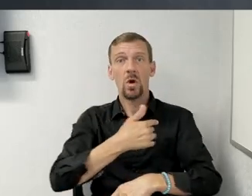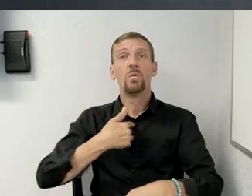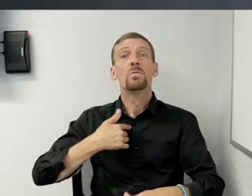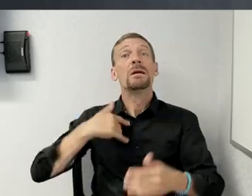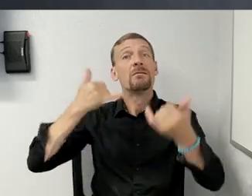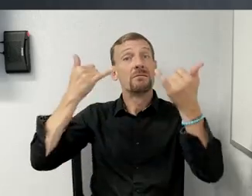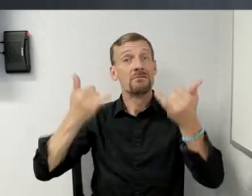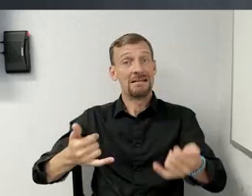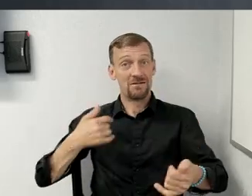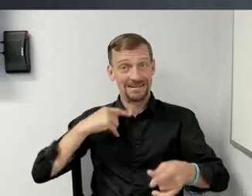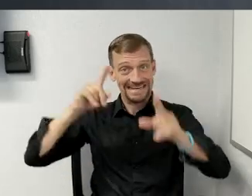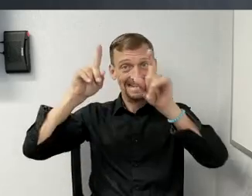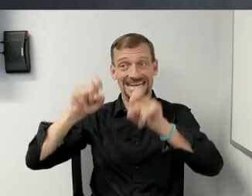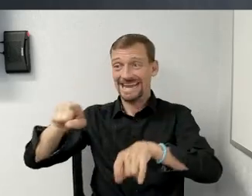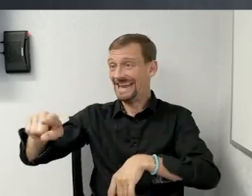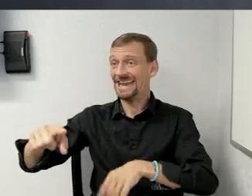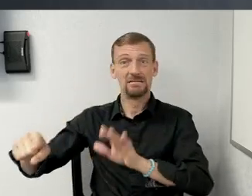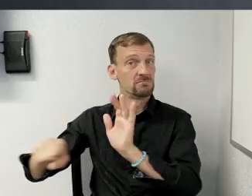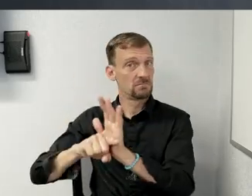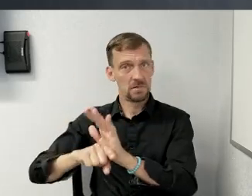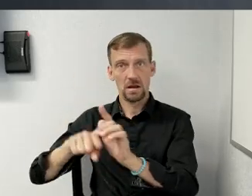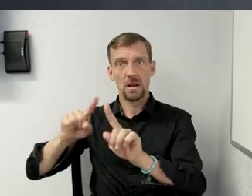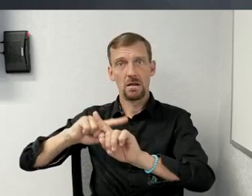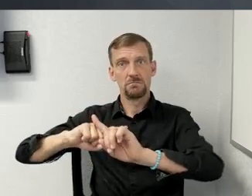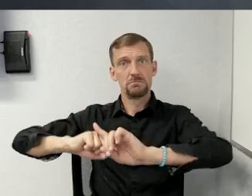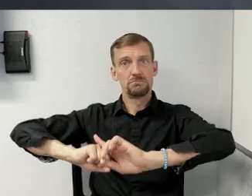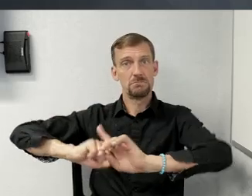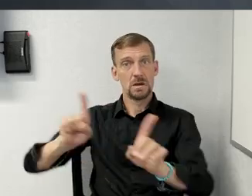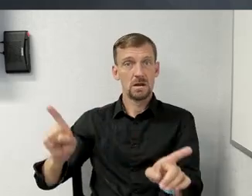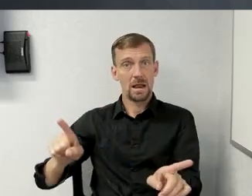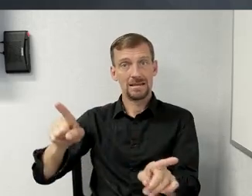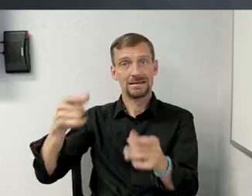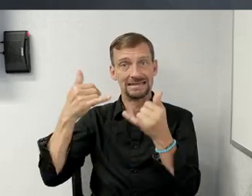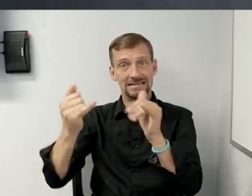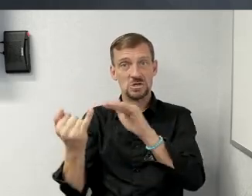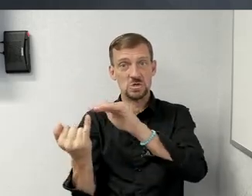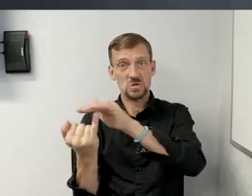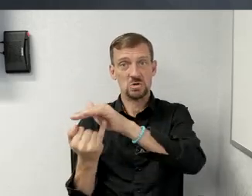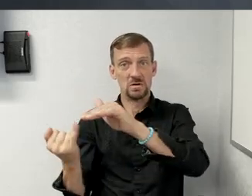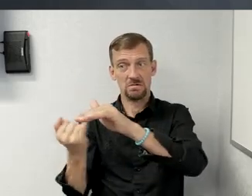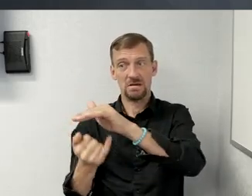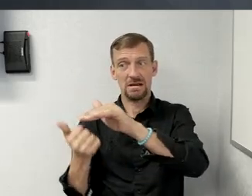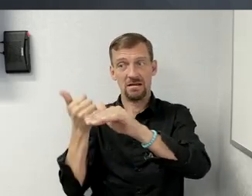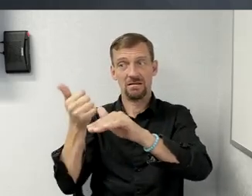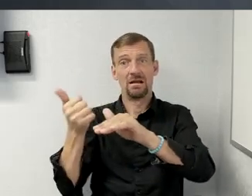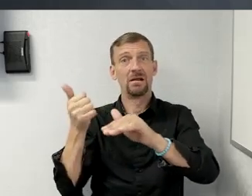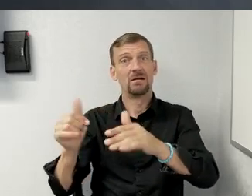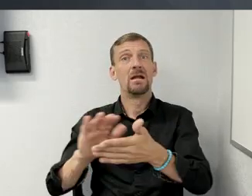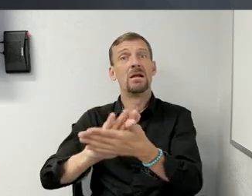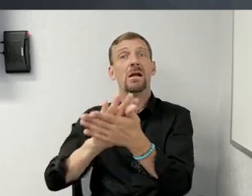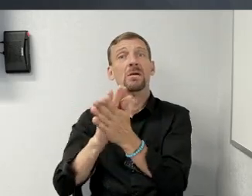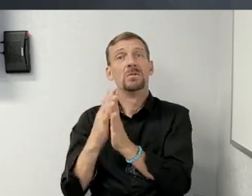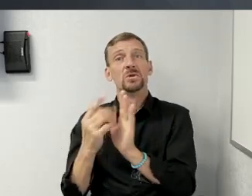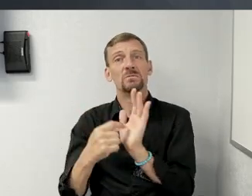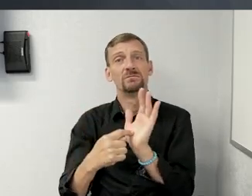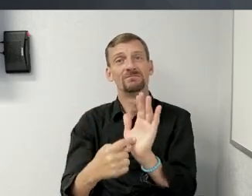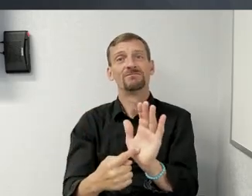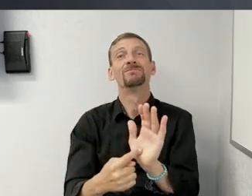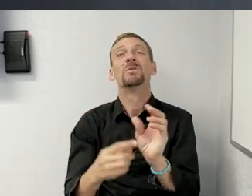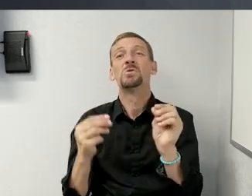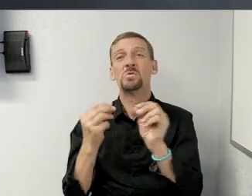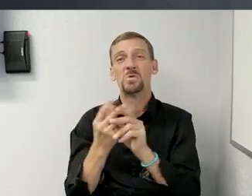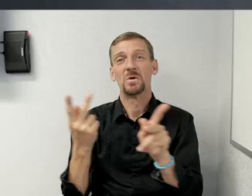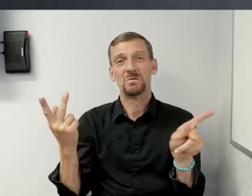negative, but they end up being positive, even though they quarantine themselves. They all of a sudden start exhibiting,